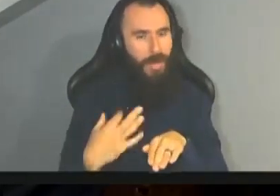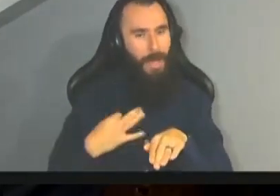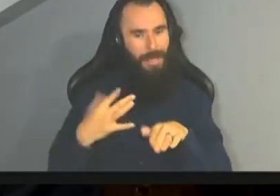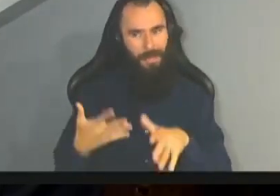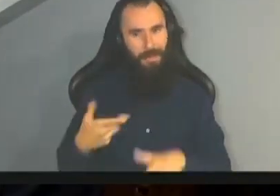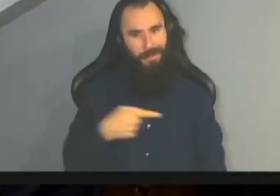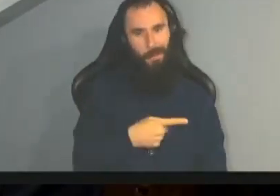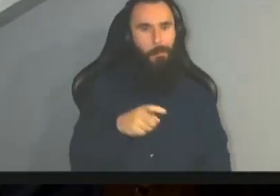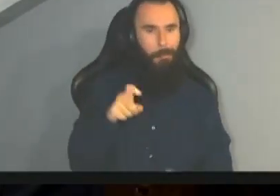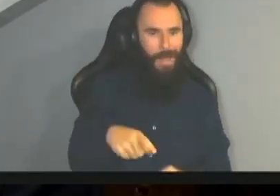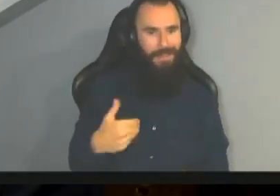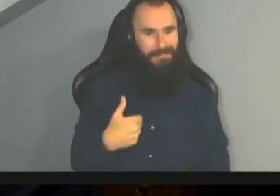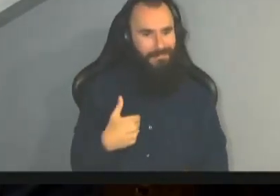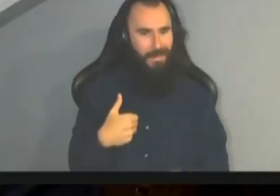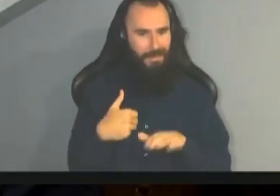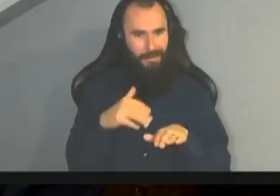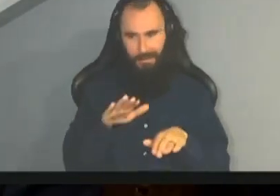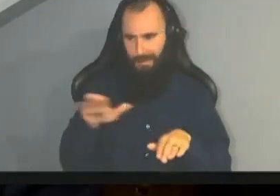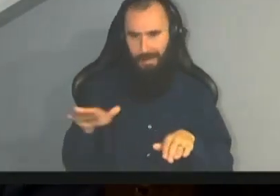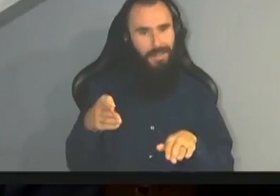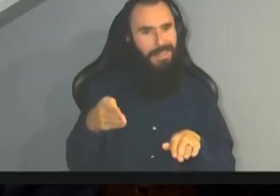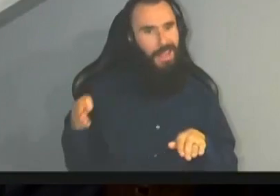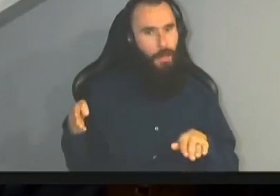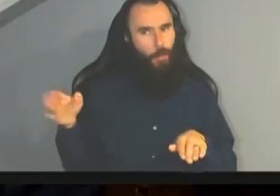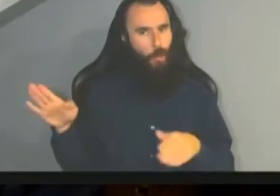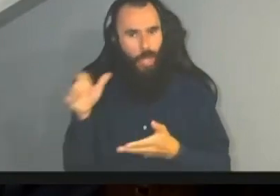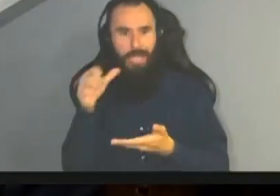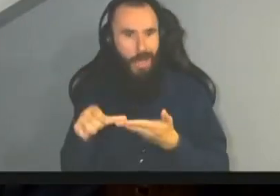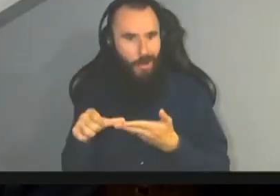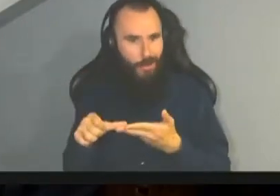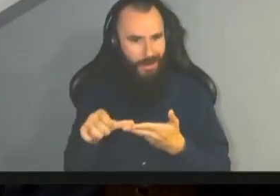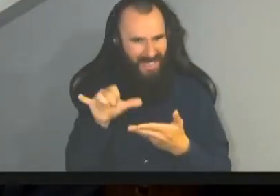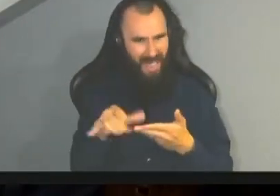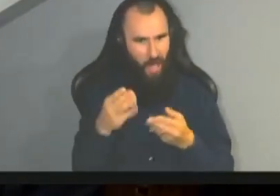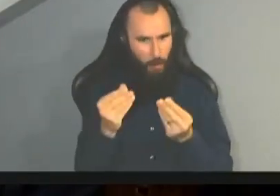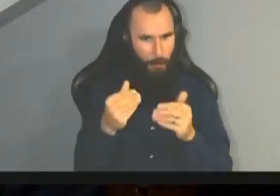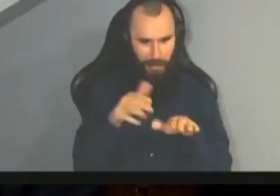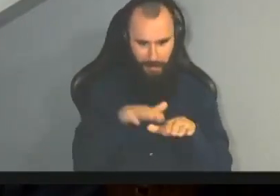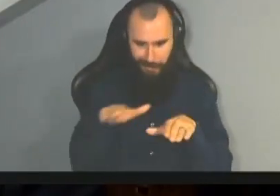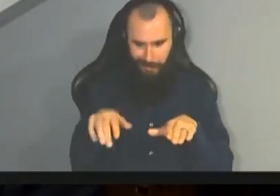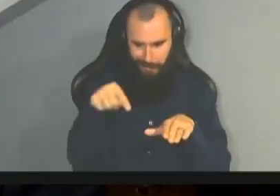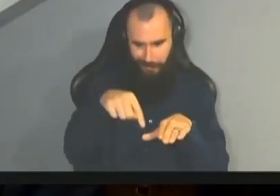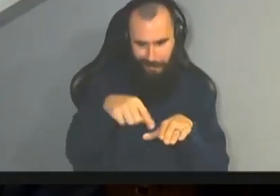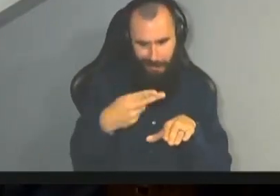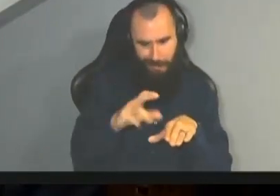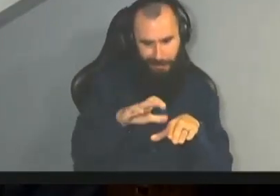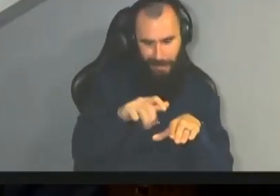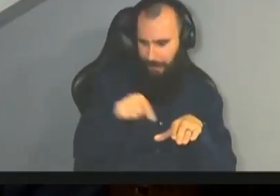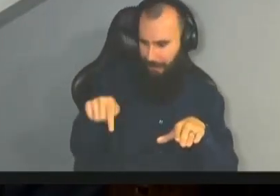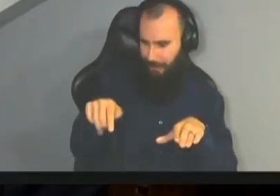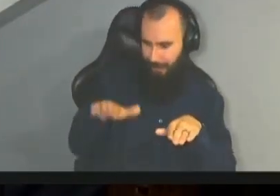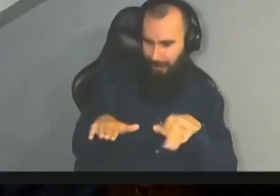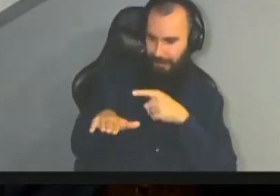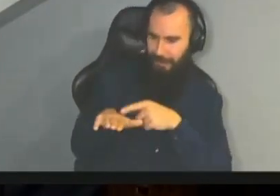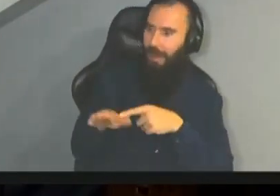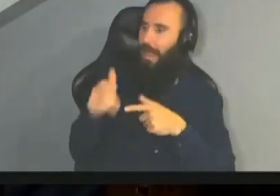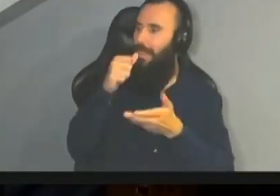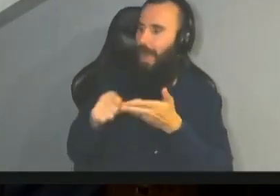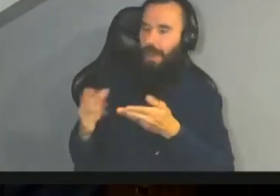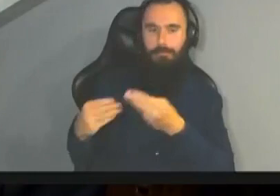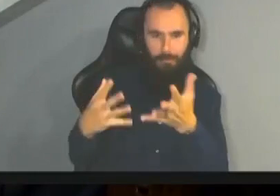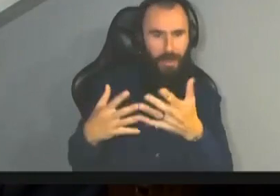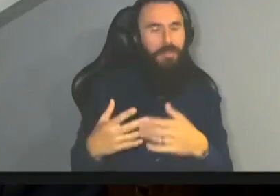a neighbor's letter from the adjacent property owner. And they need to provide